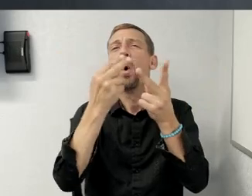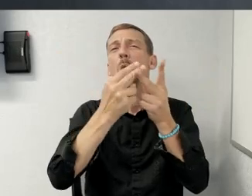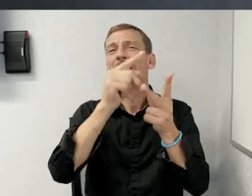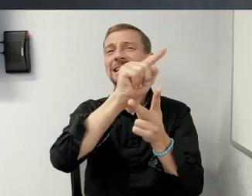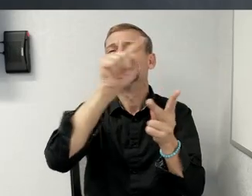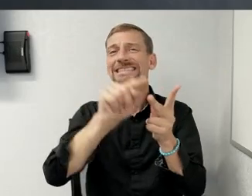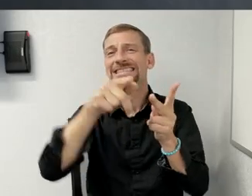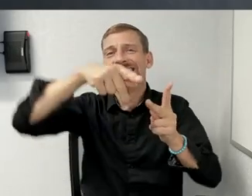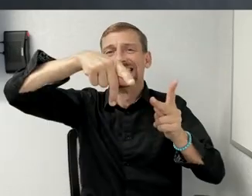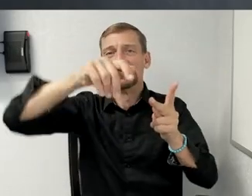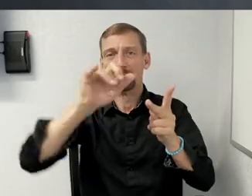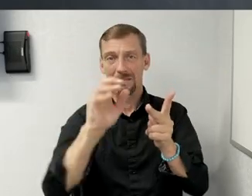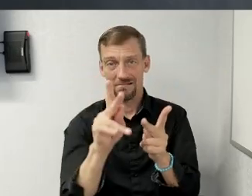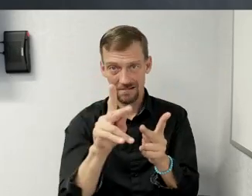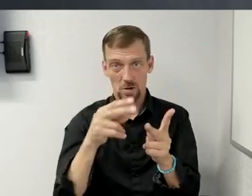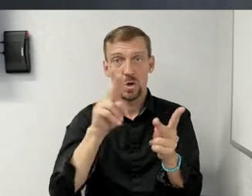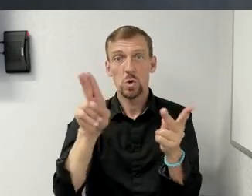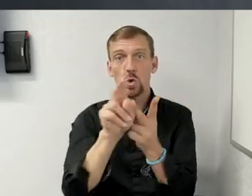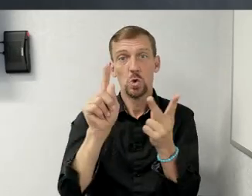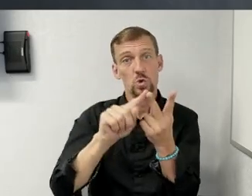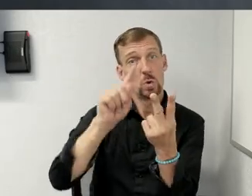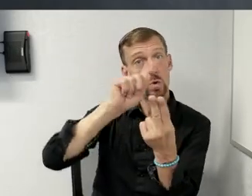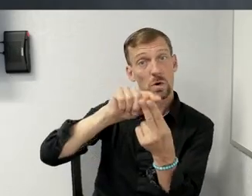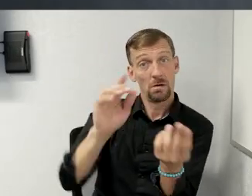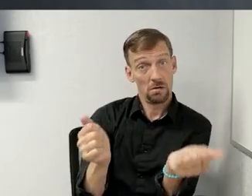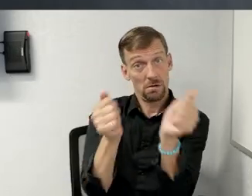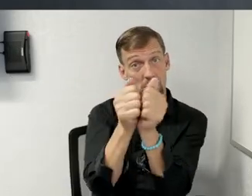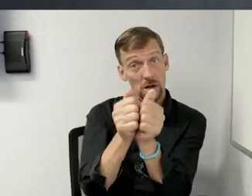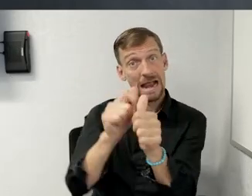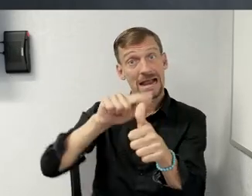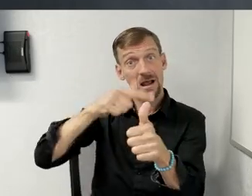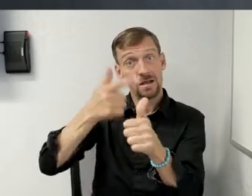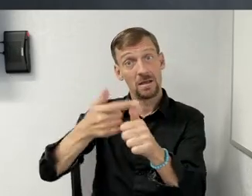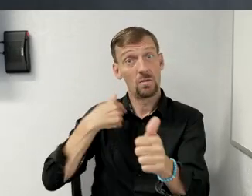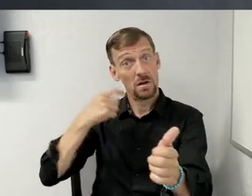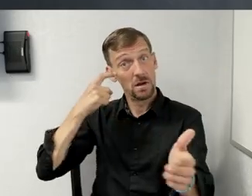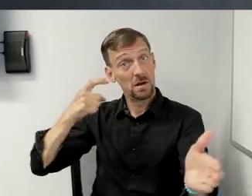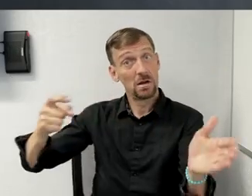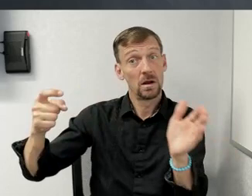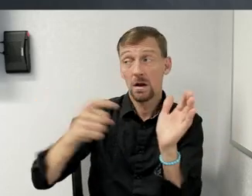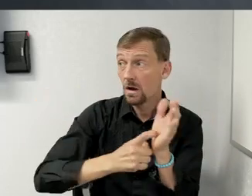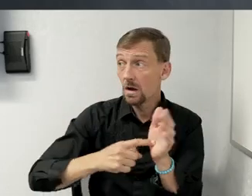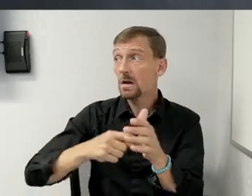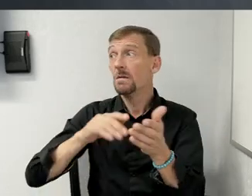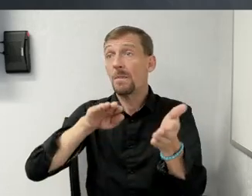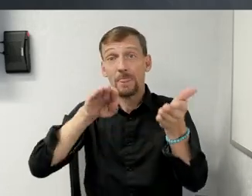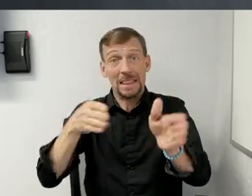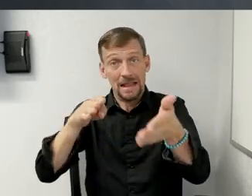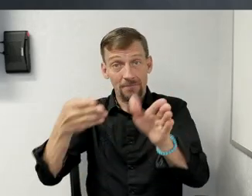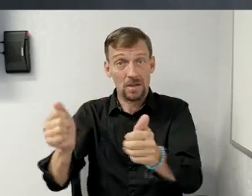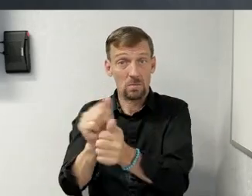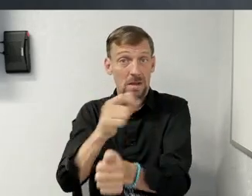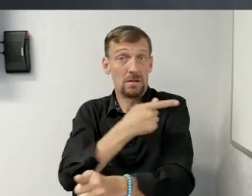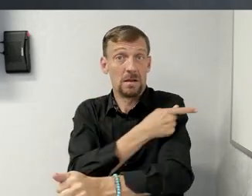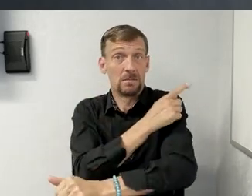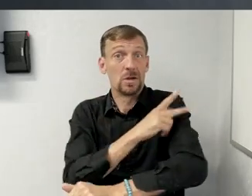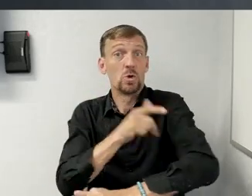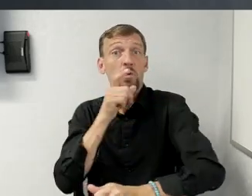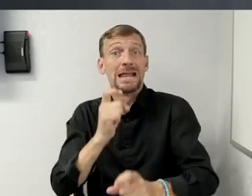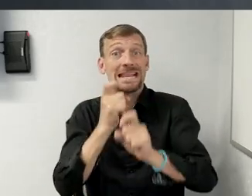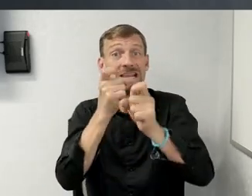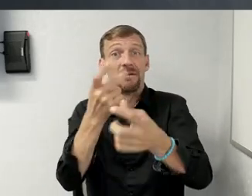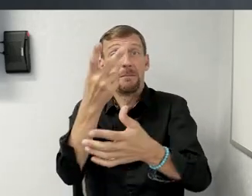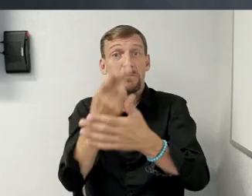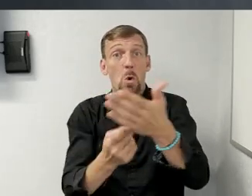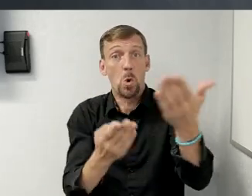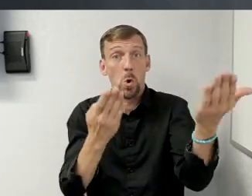in combination, but then started observing a growing mortality rate for patients that were given that